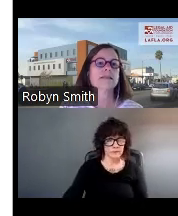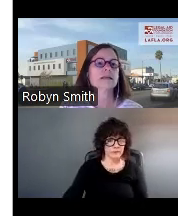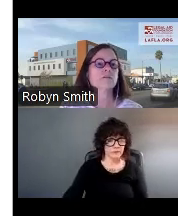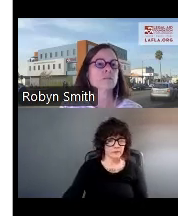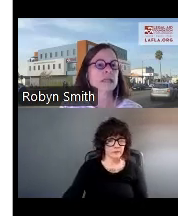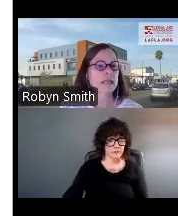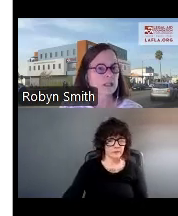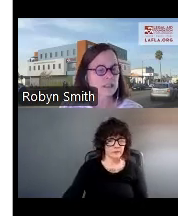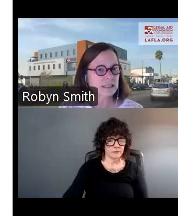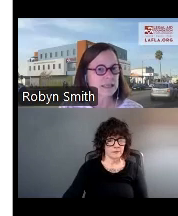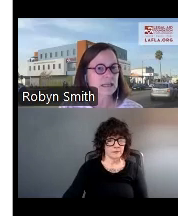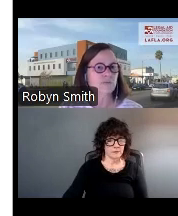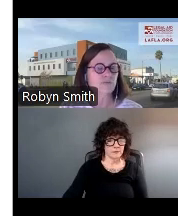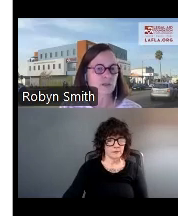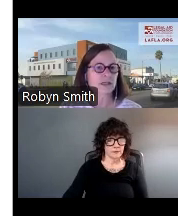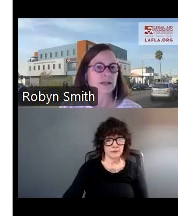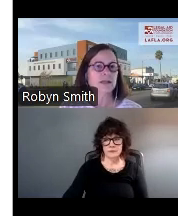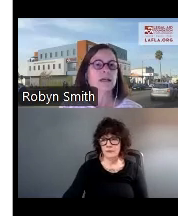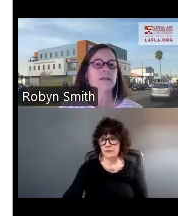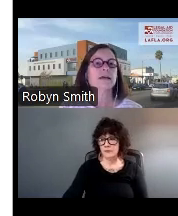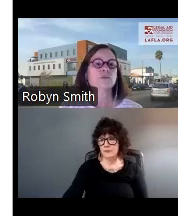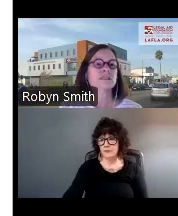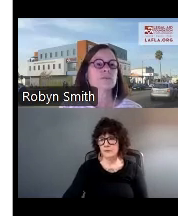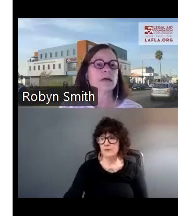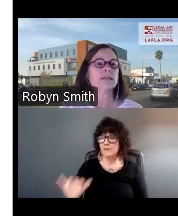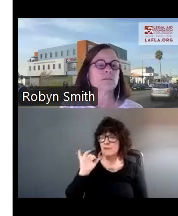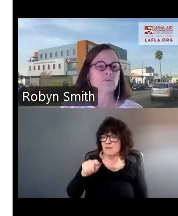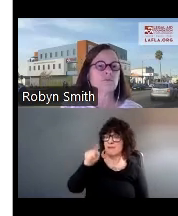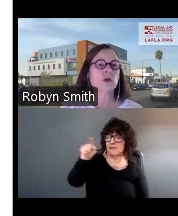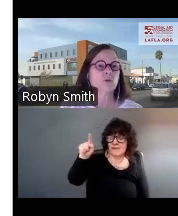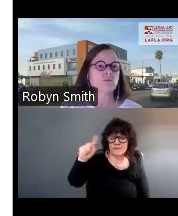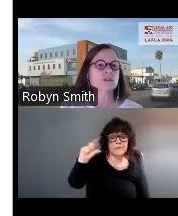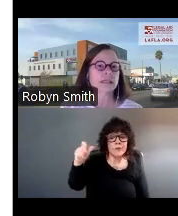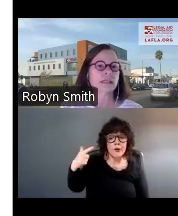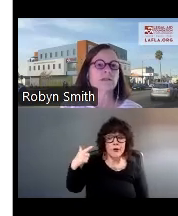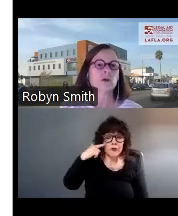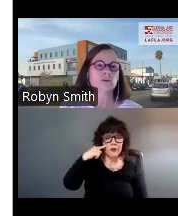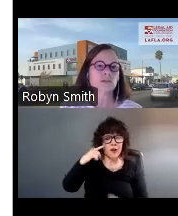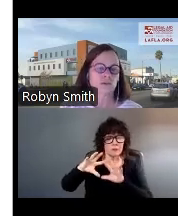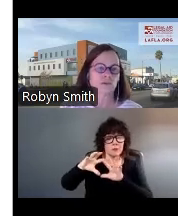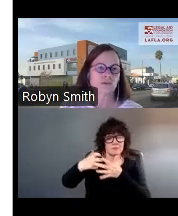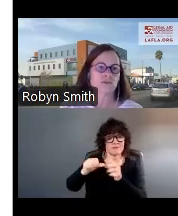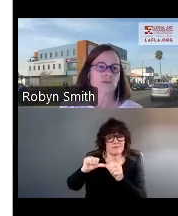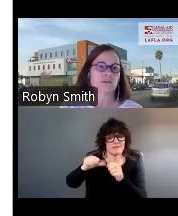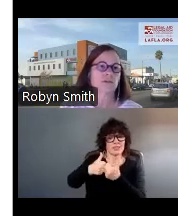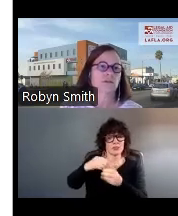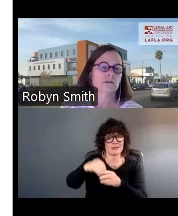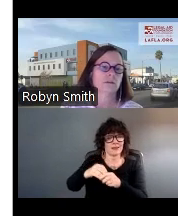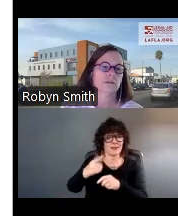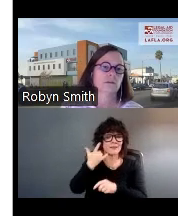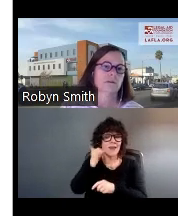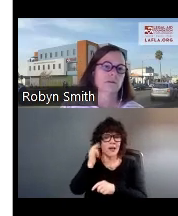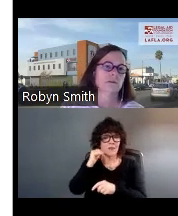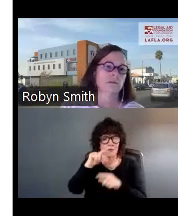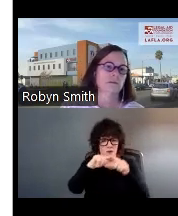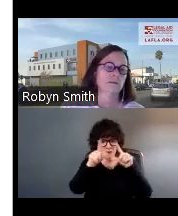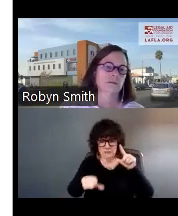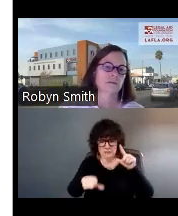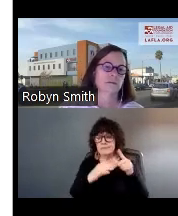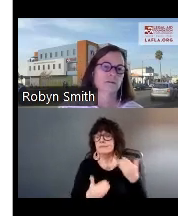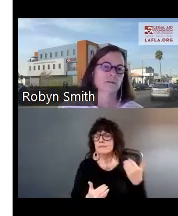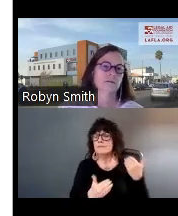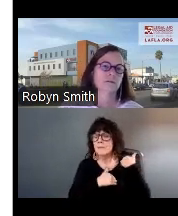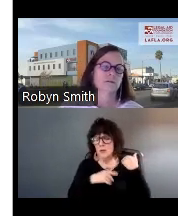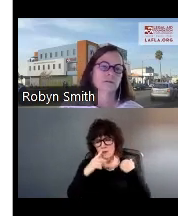This is the government agency in California that's responsible for overseeing loan servicers.